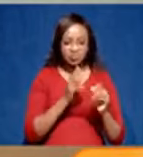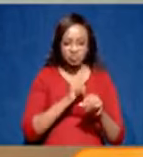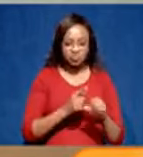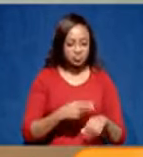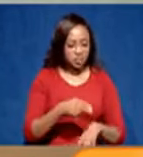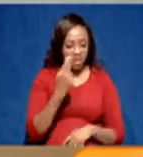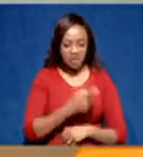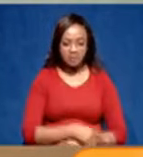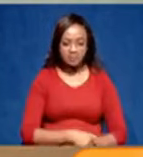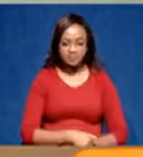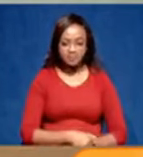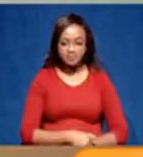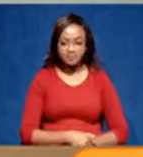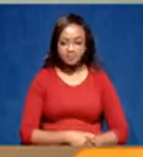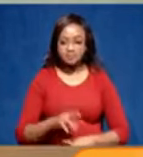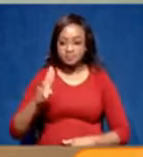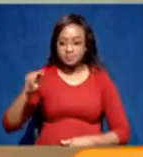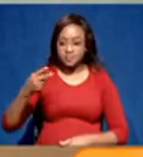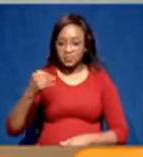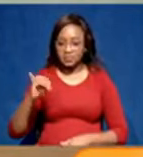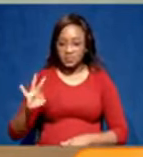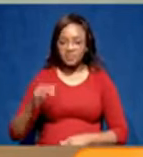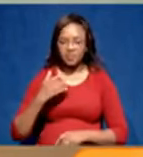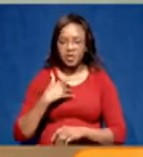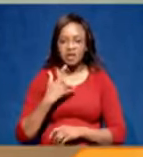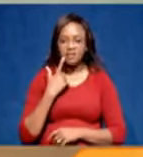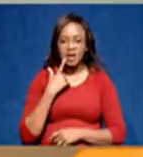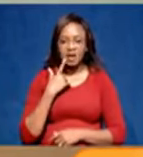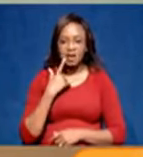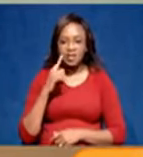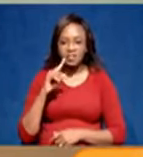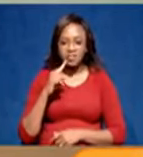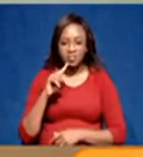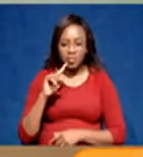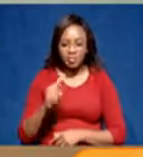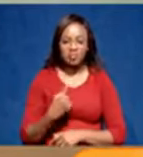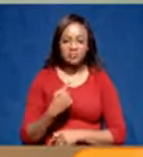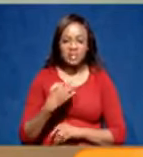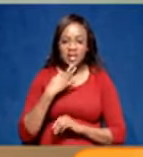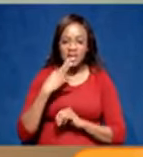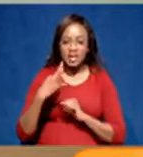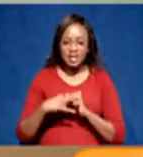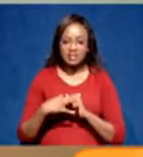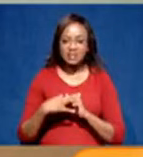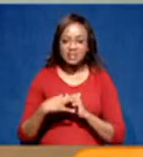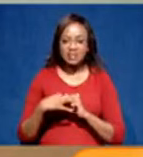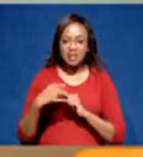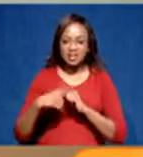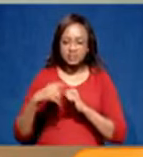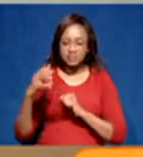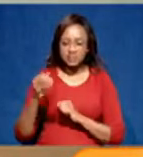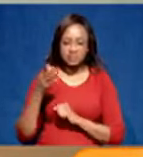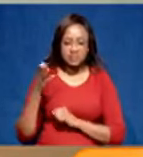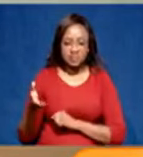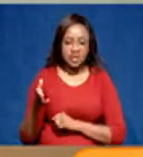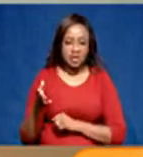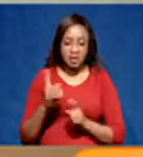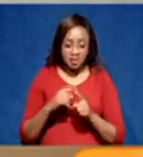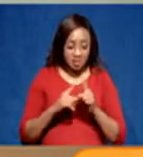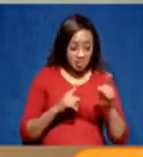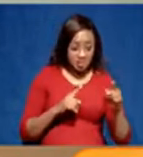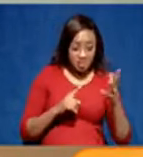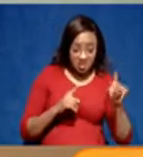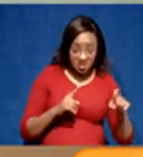1,860 employees. I can tell you for a fact, we do not need 1,860 in SHA. We have a